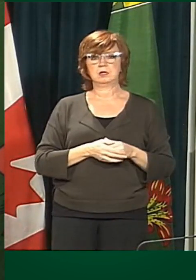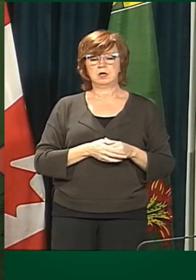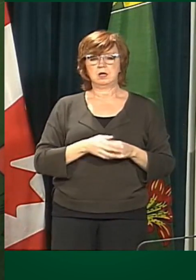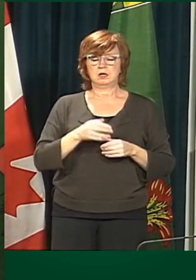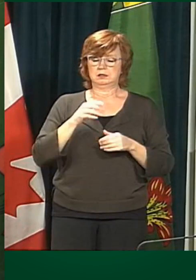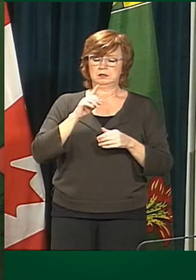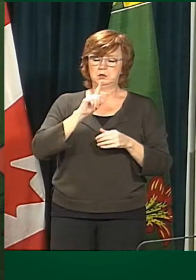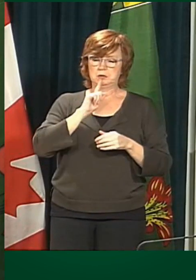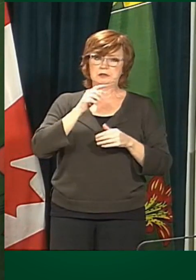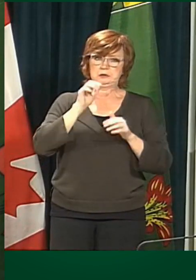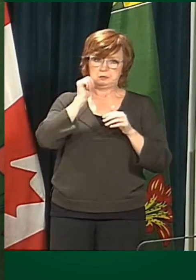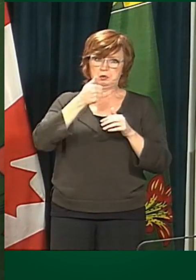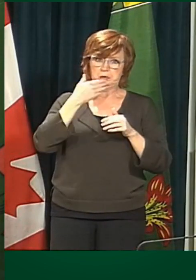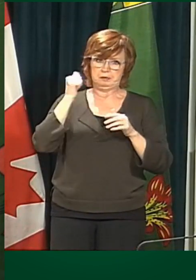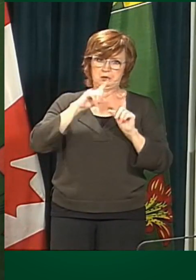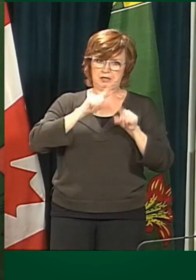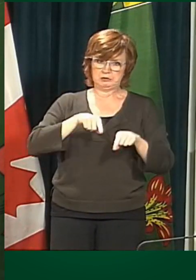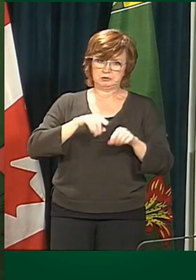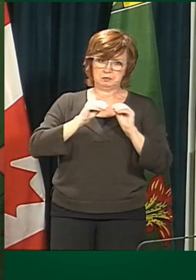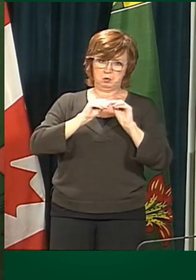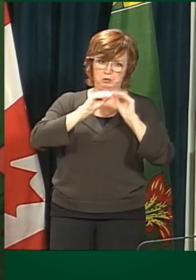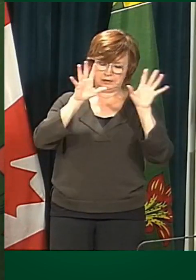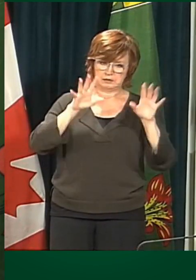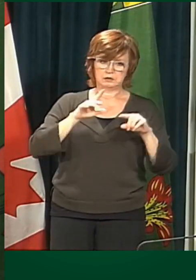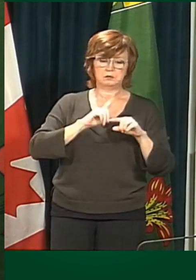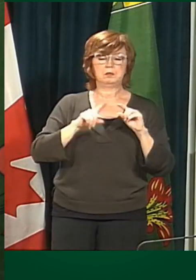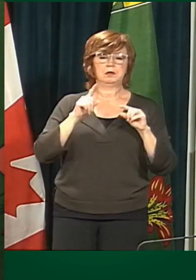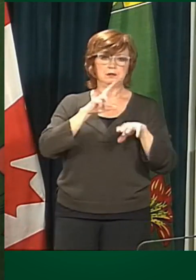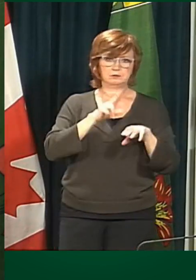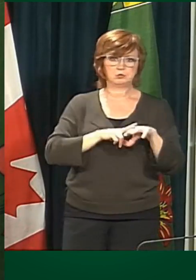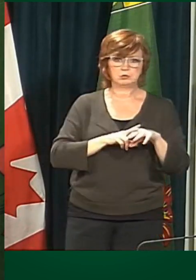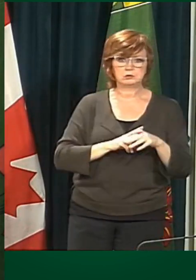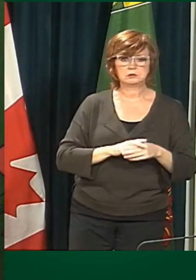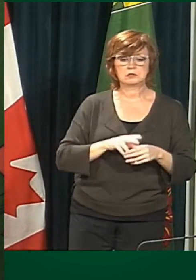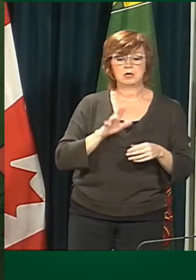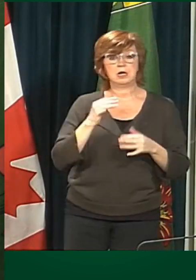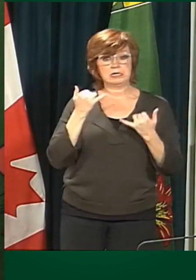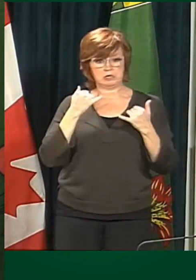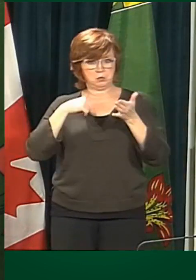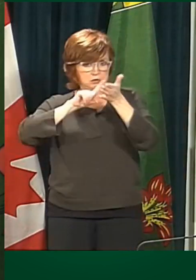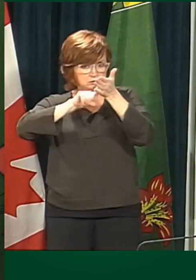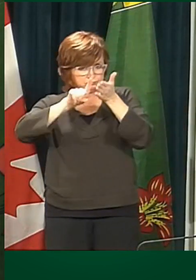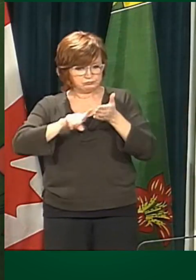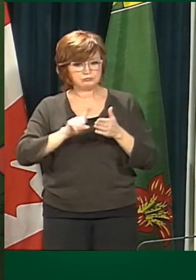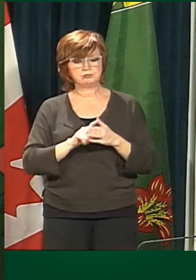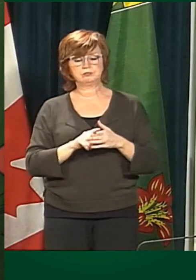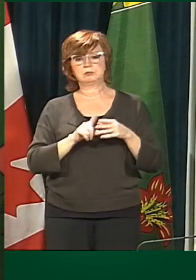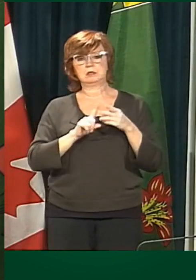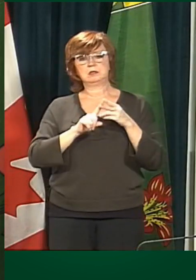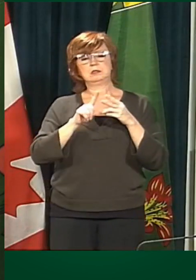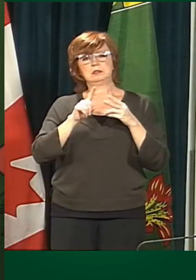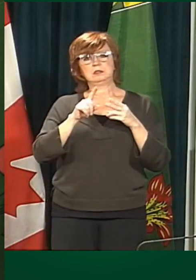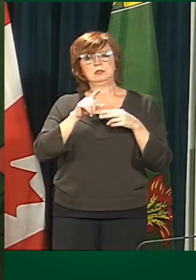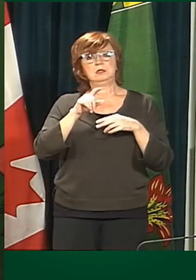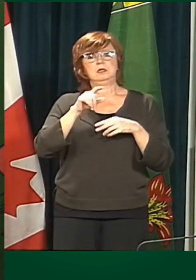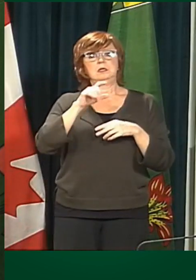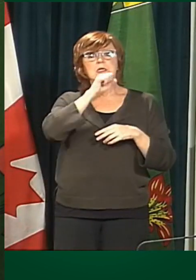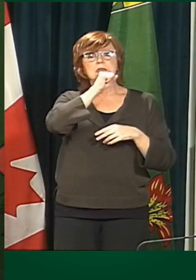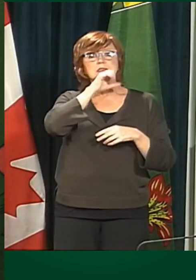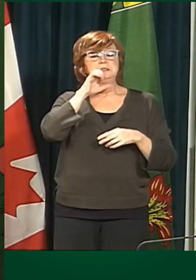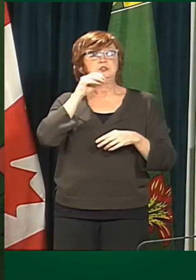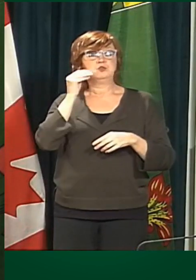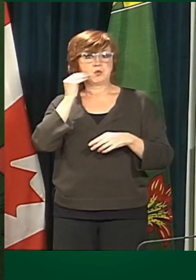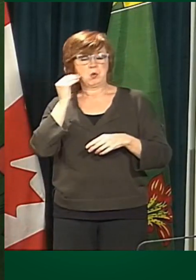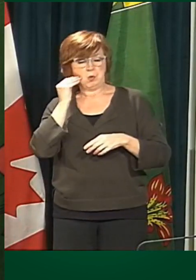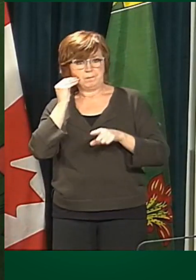briefing. But obviously, whenever we have an investigation, which in this case involves an assisted living setting or an integrated